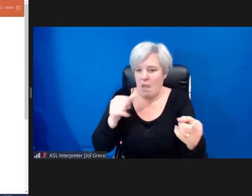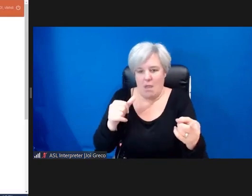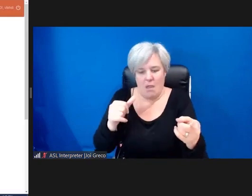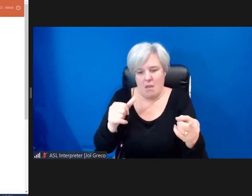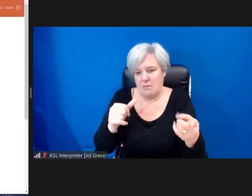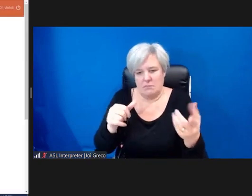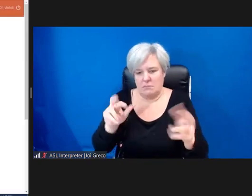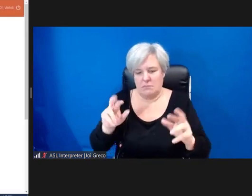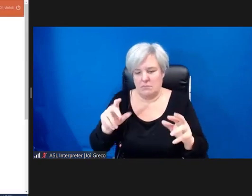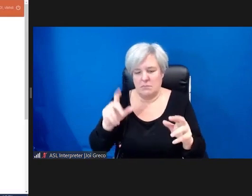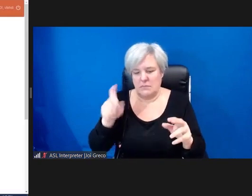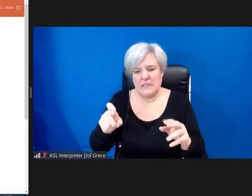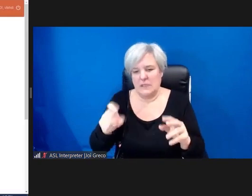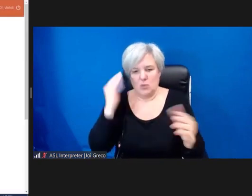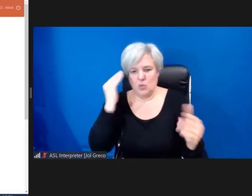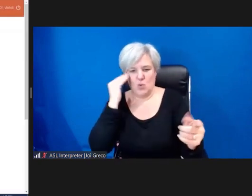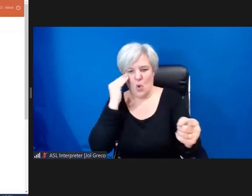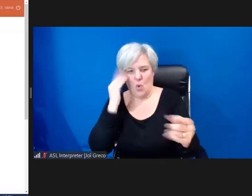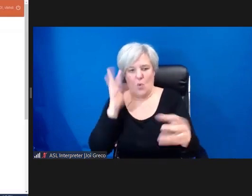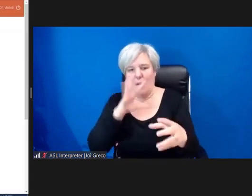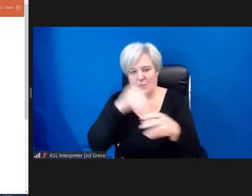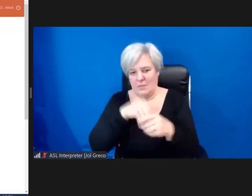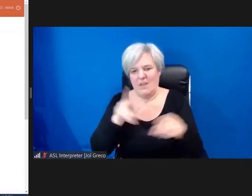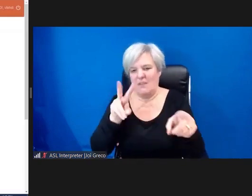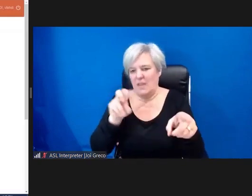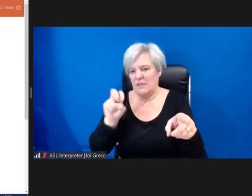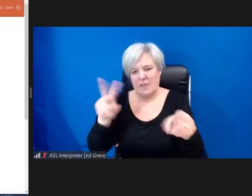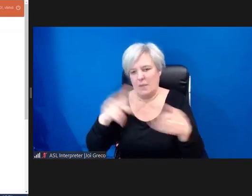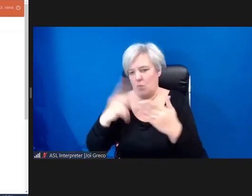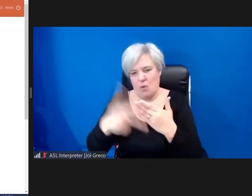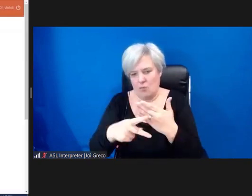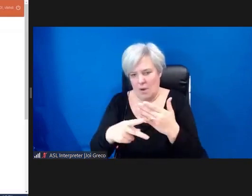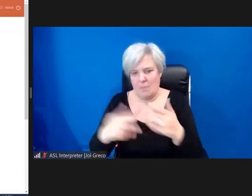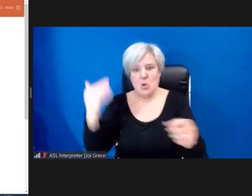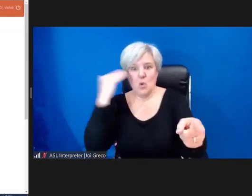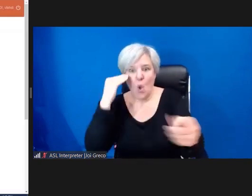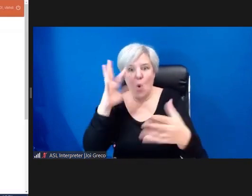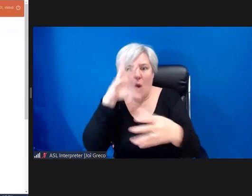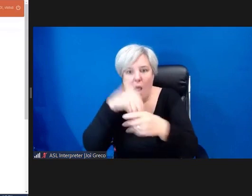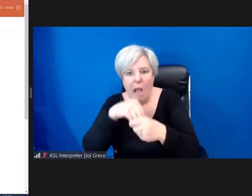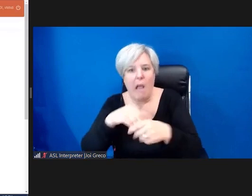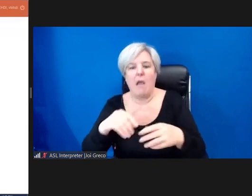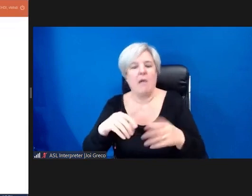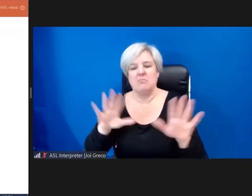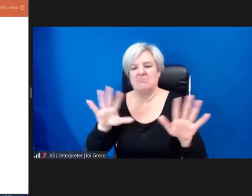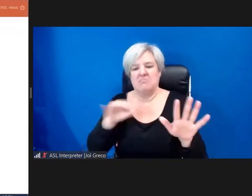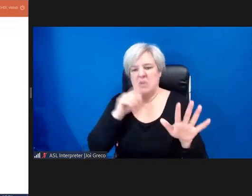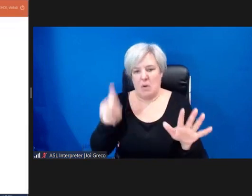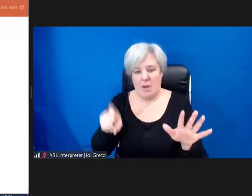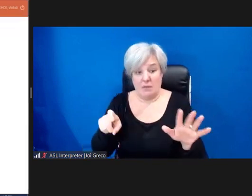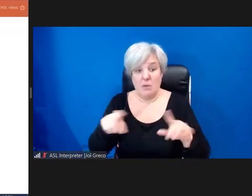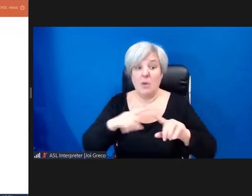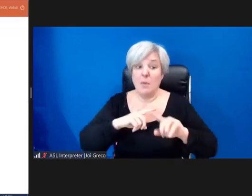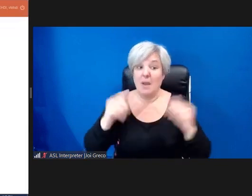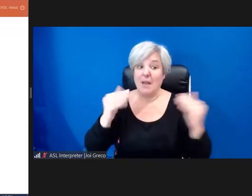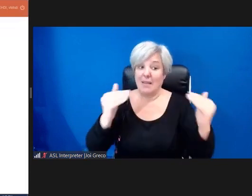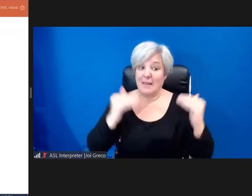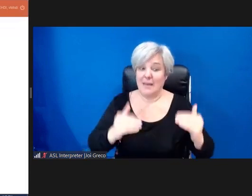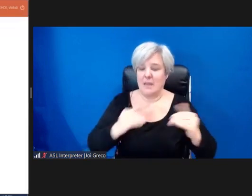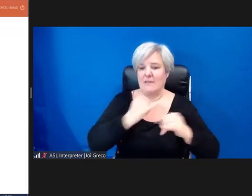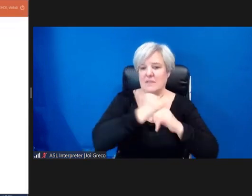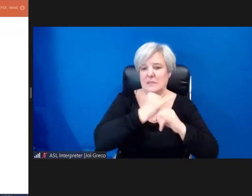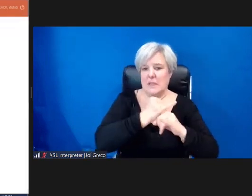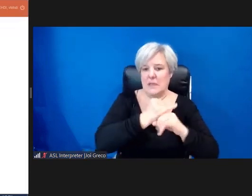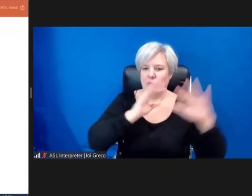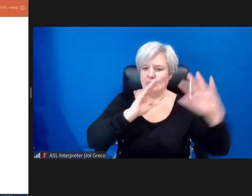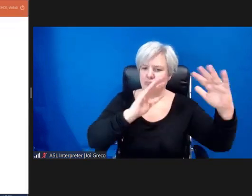familiar with in order to participate in the VSV program. The next tab is facilities. This